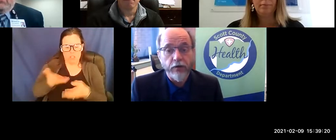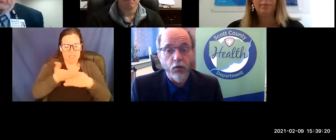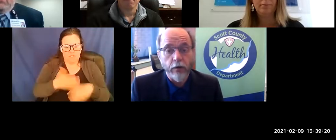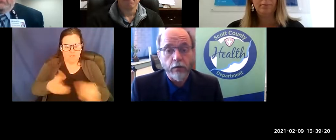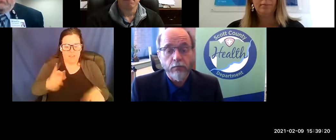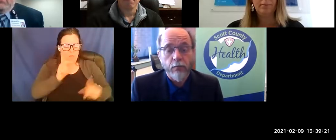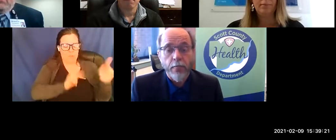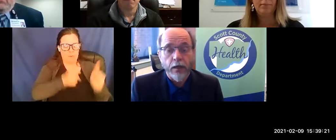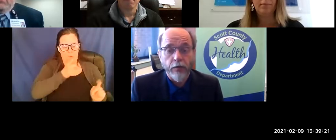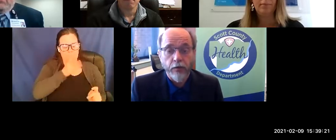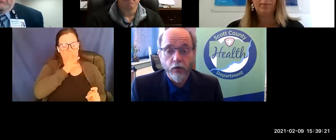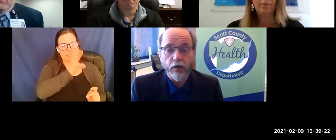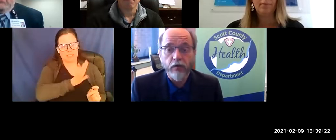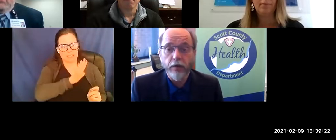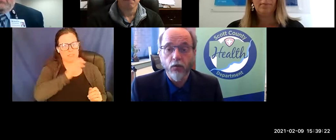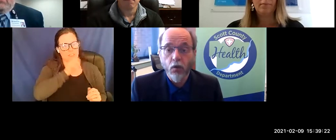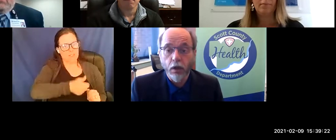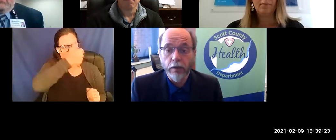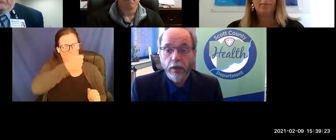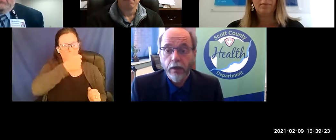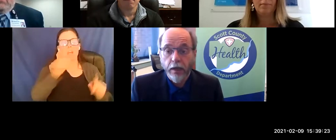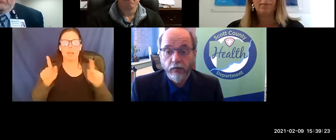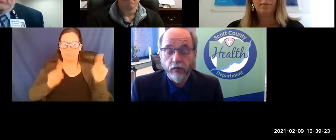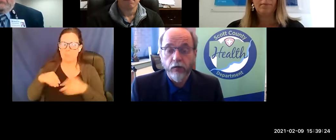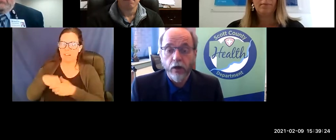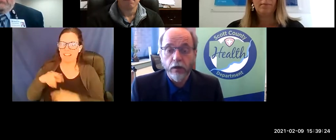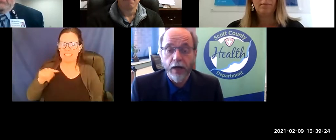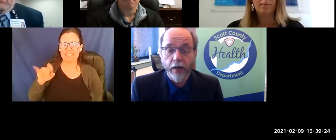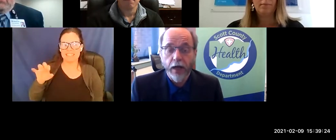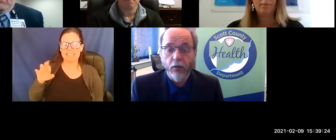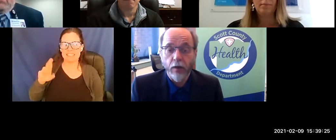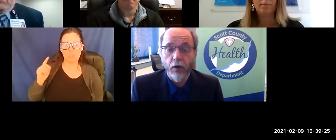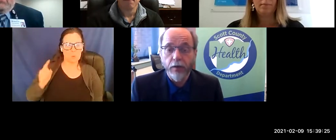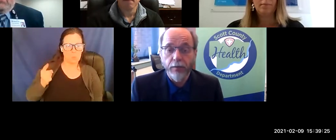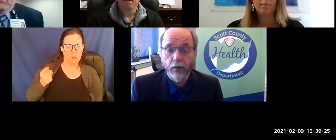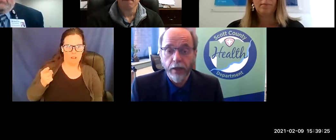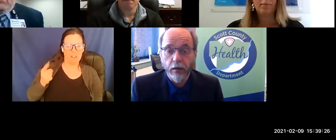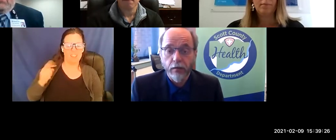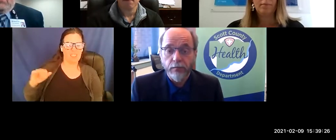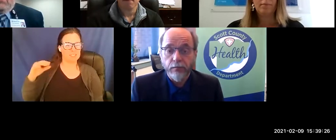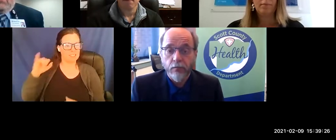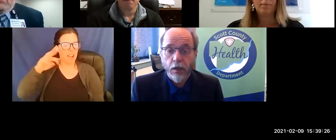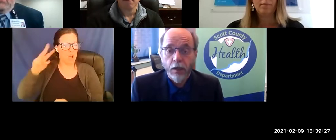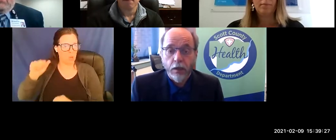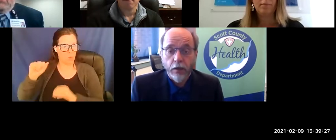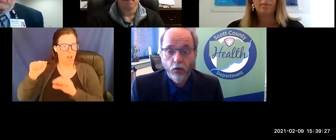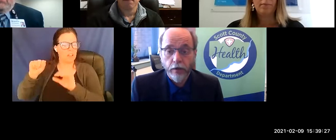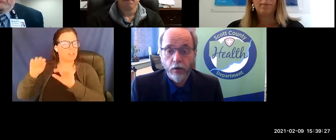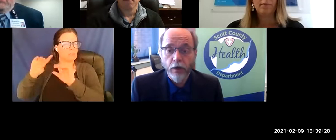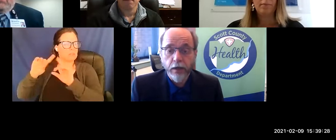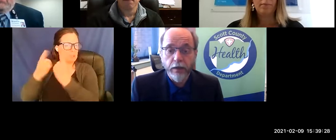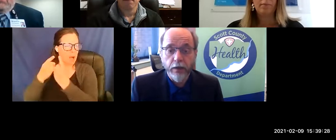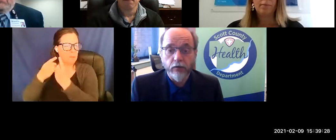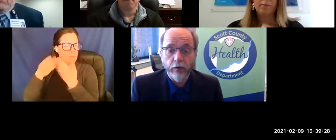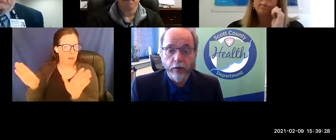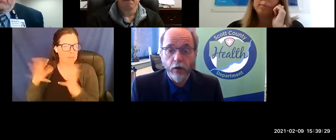65 and older and those in Tier 1, as instructed by the Iowa Department of Public Health. In order to